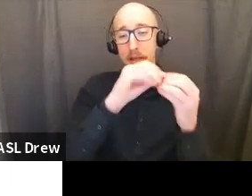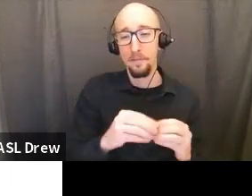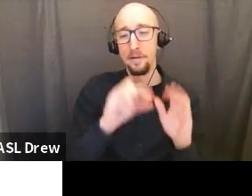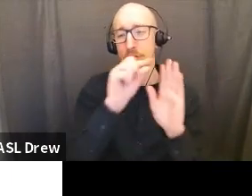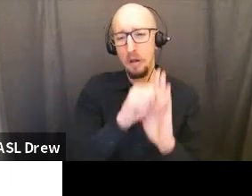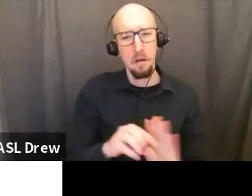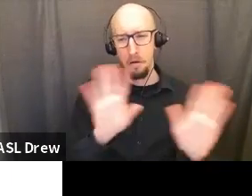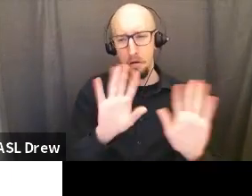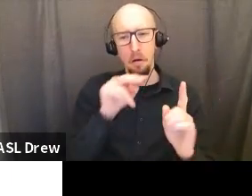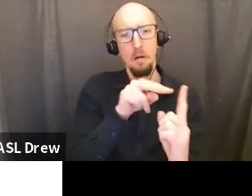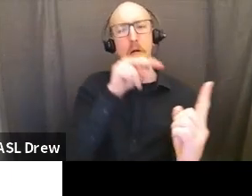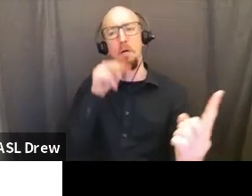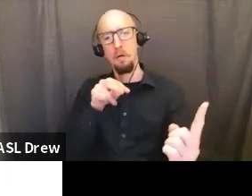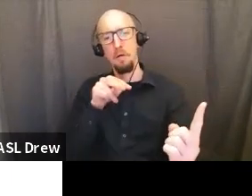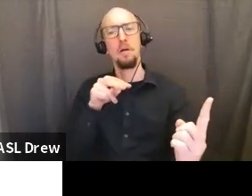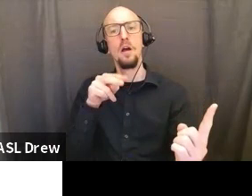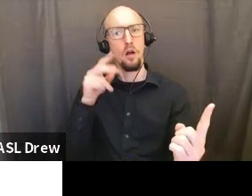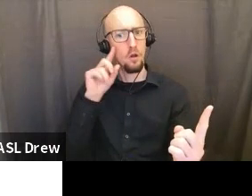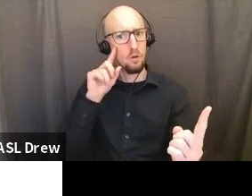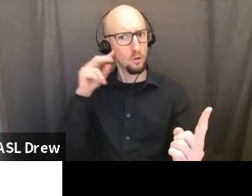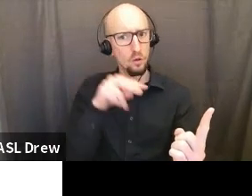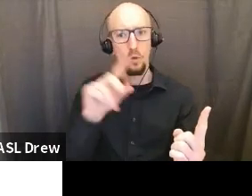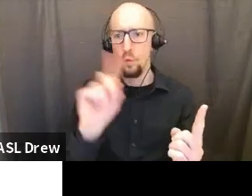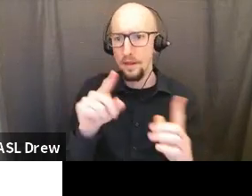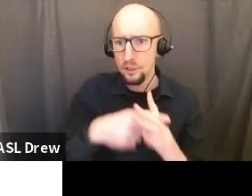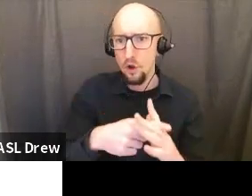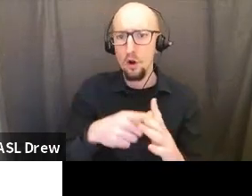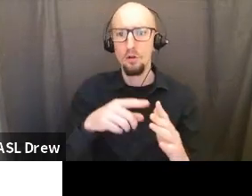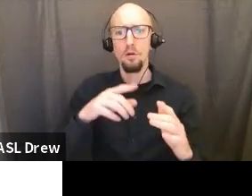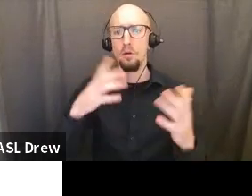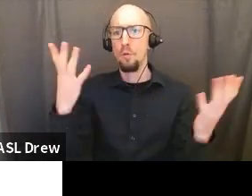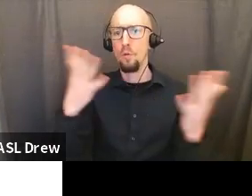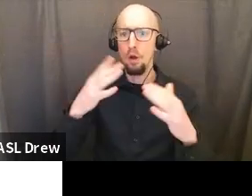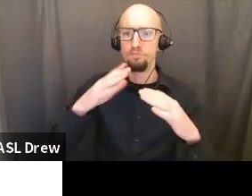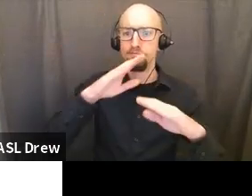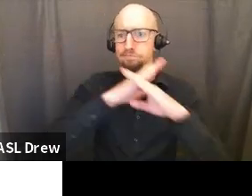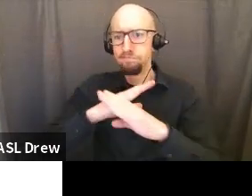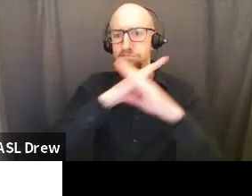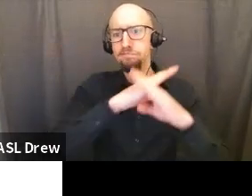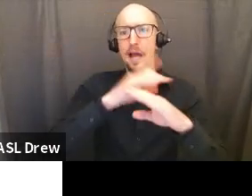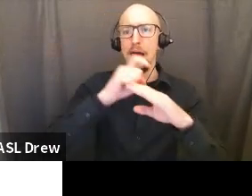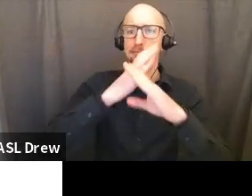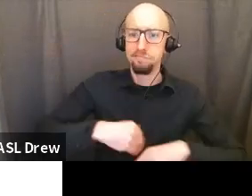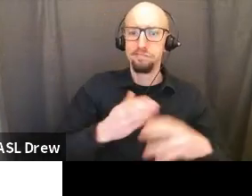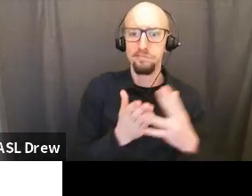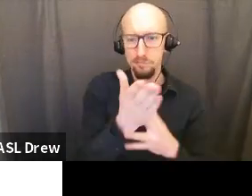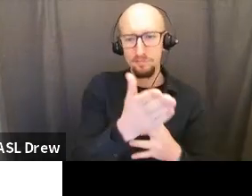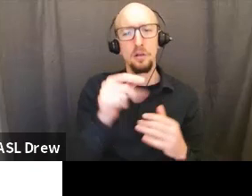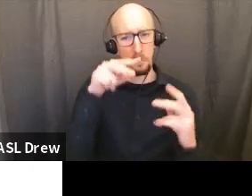but rather what distance they had to travel. If we could go to the next slide,